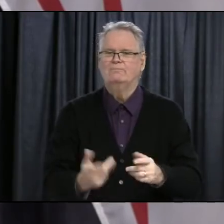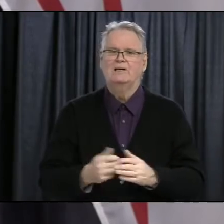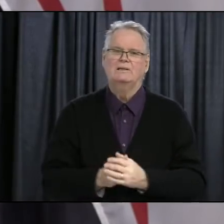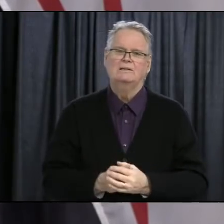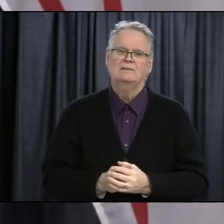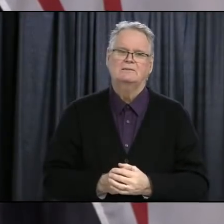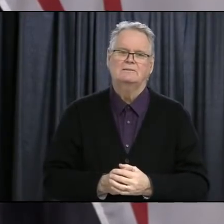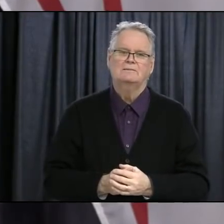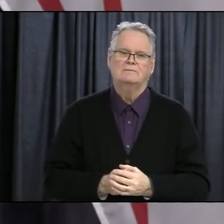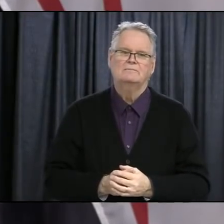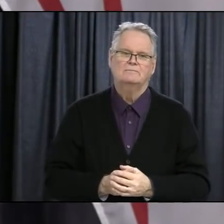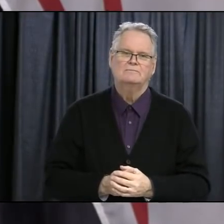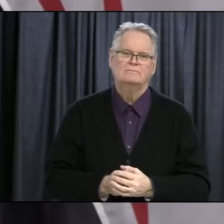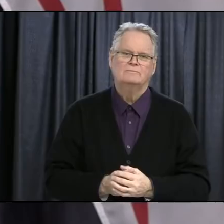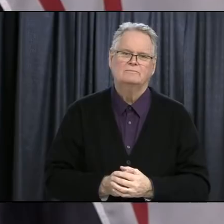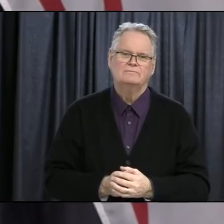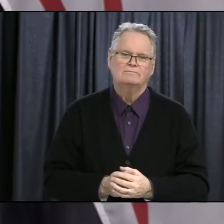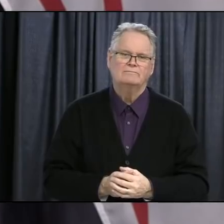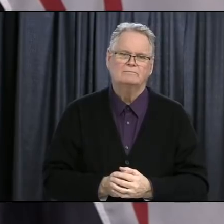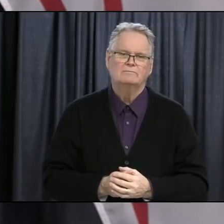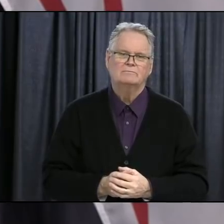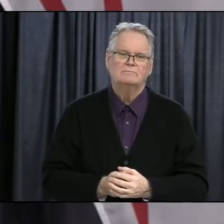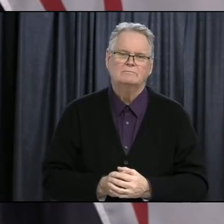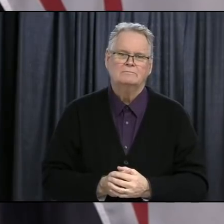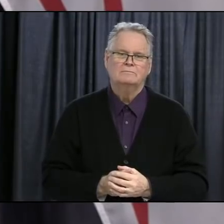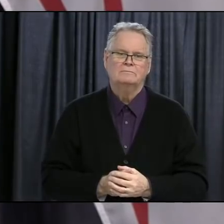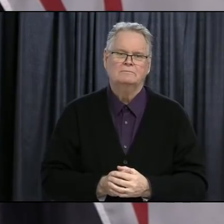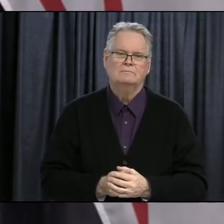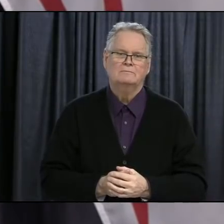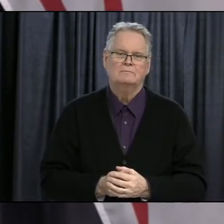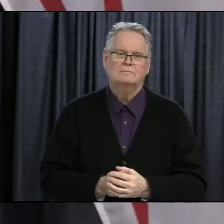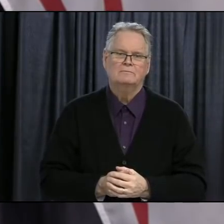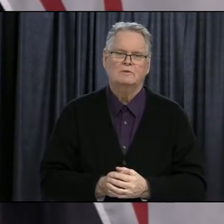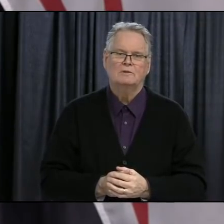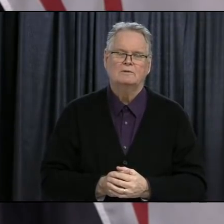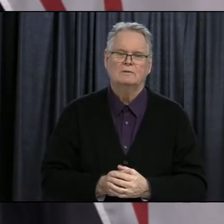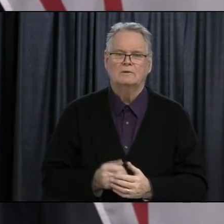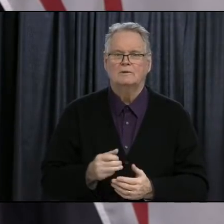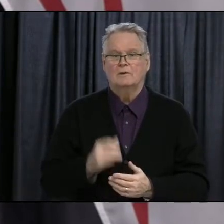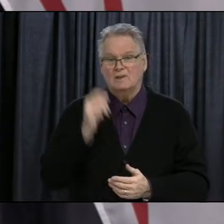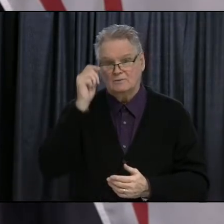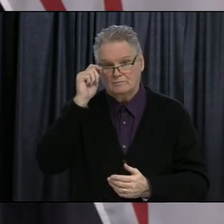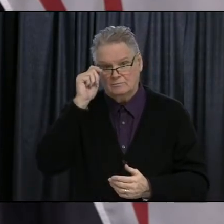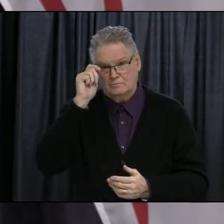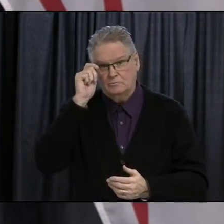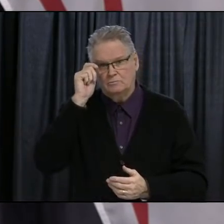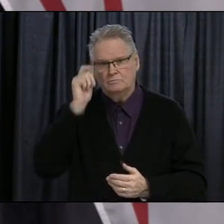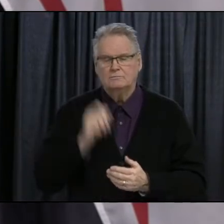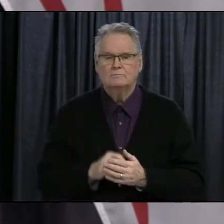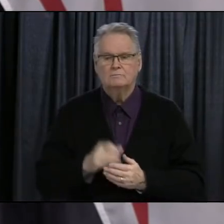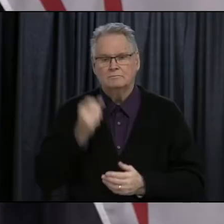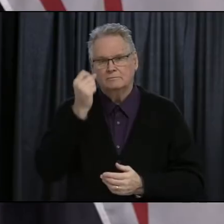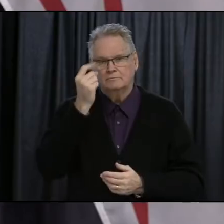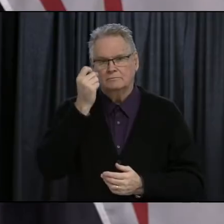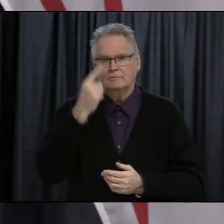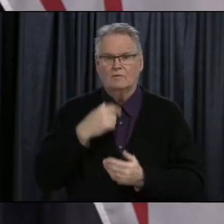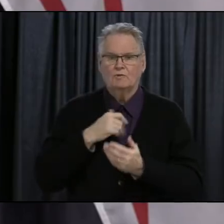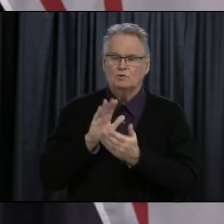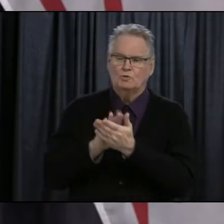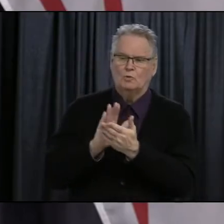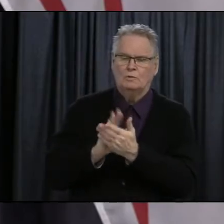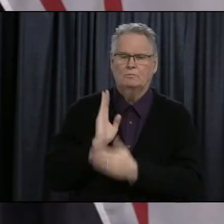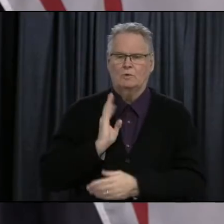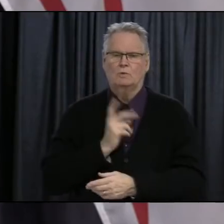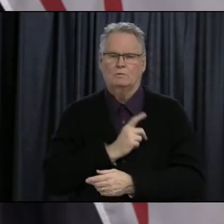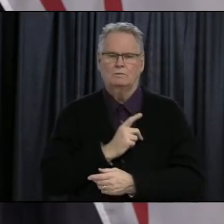scenario 3, that is mainly online instruction, that those children would still be able to